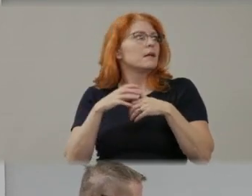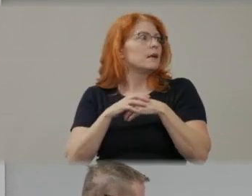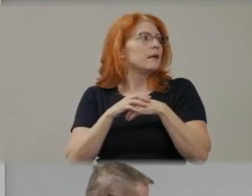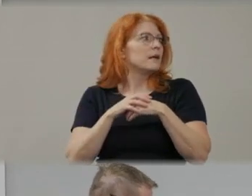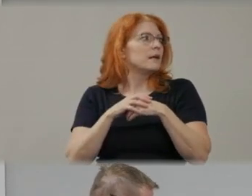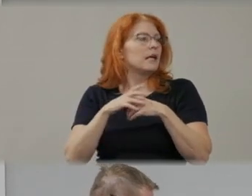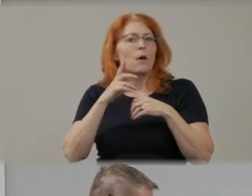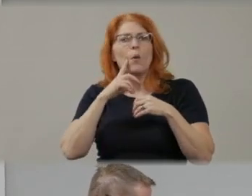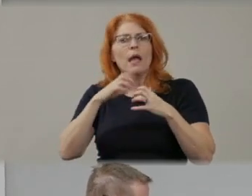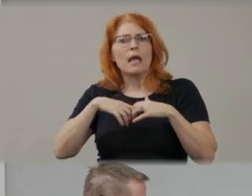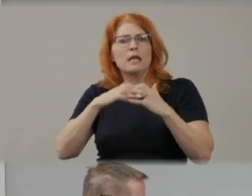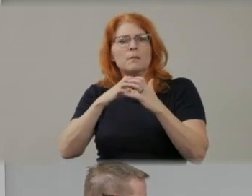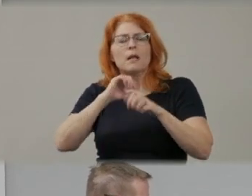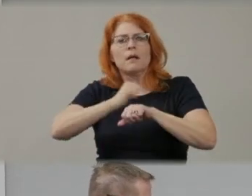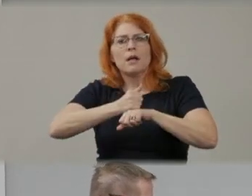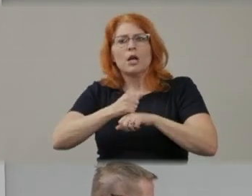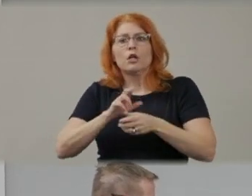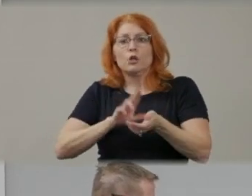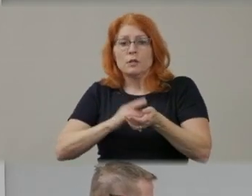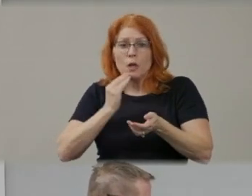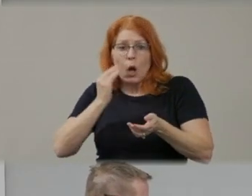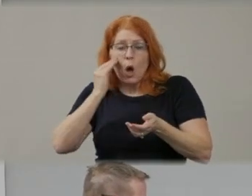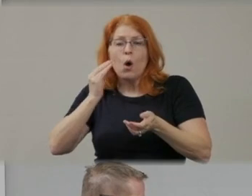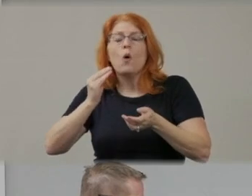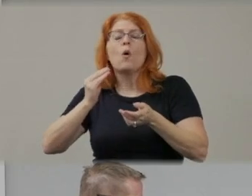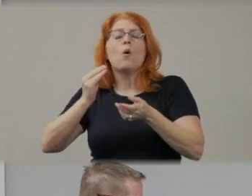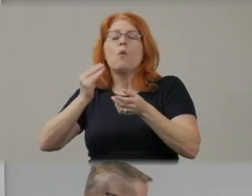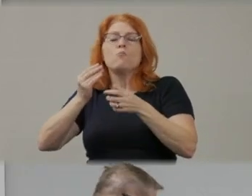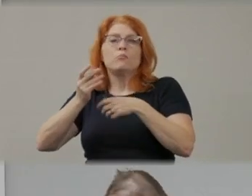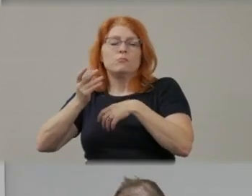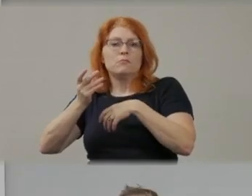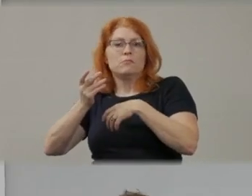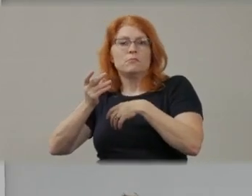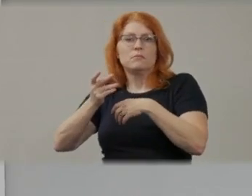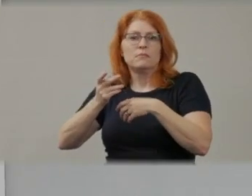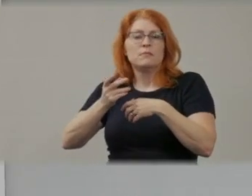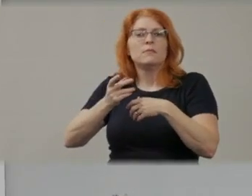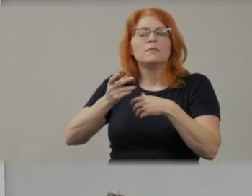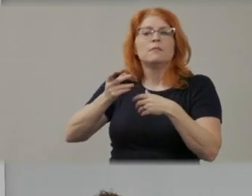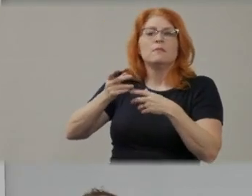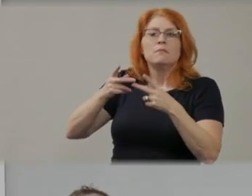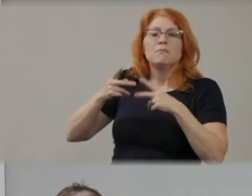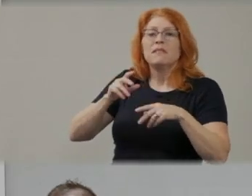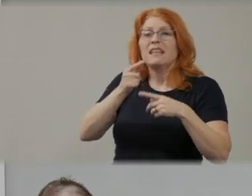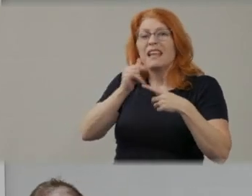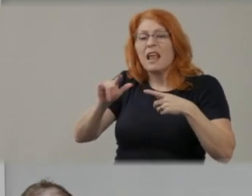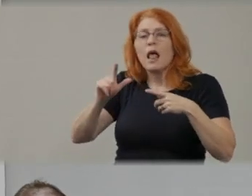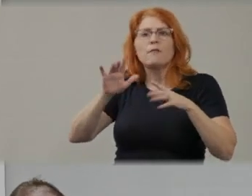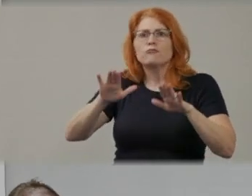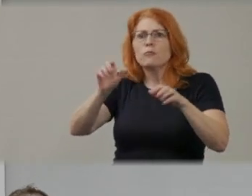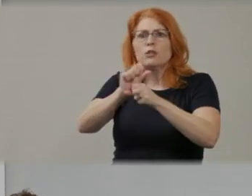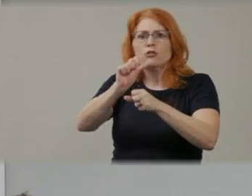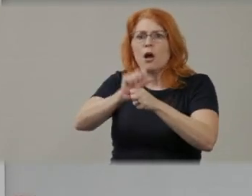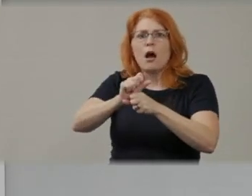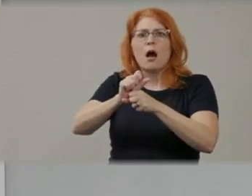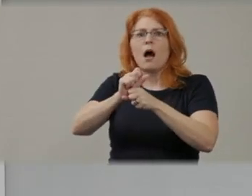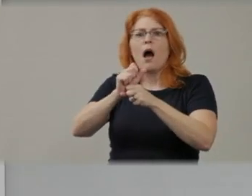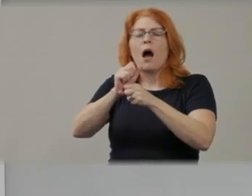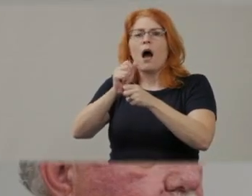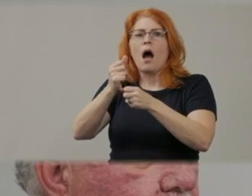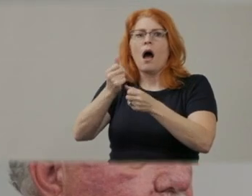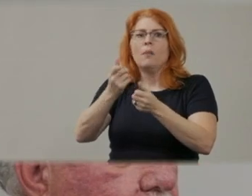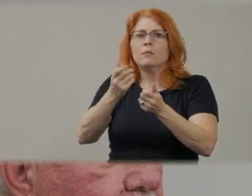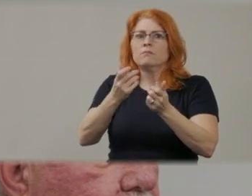have implemented Nursing Home Incident Command, and Gil and Stan do a great job bringing that to the table